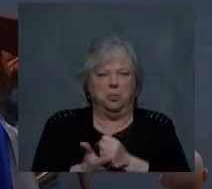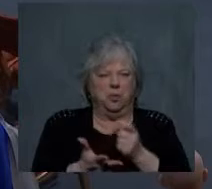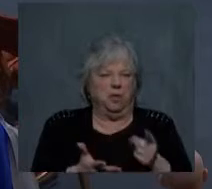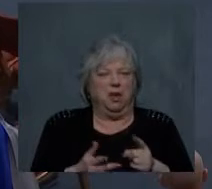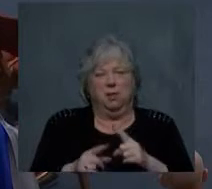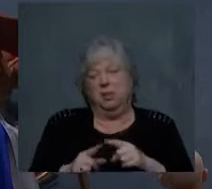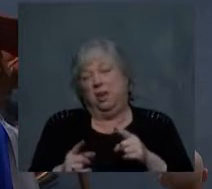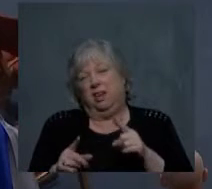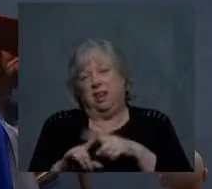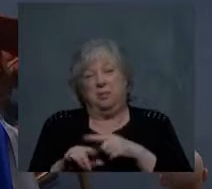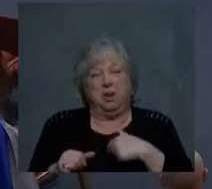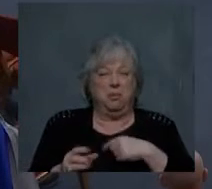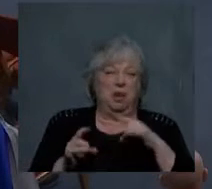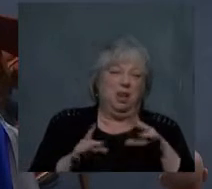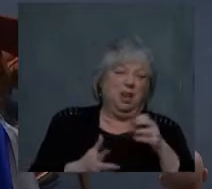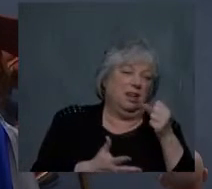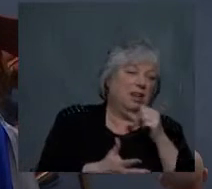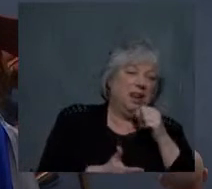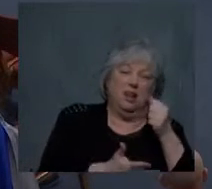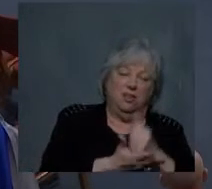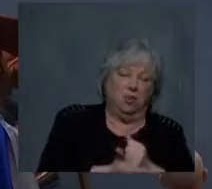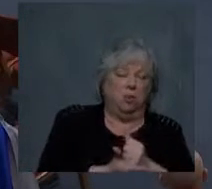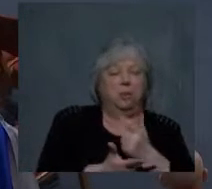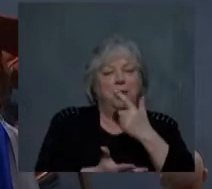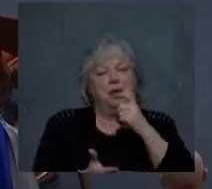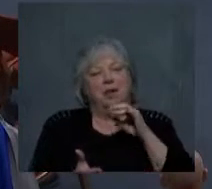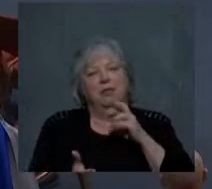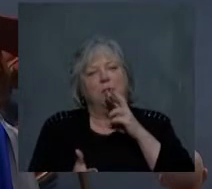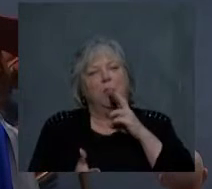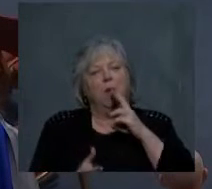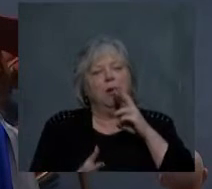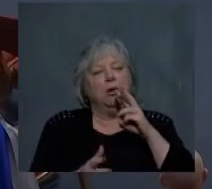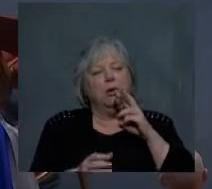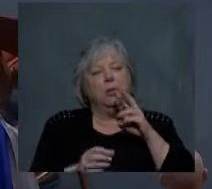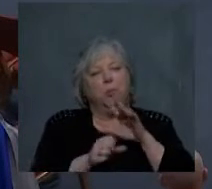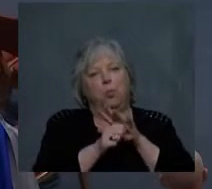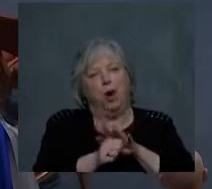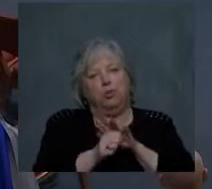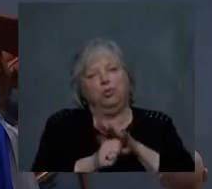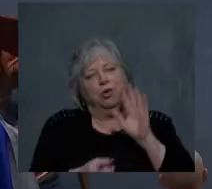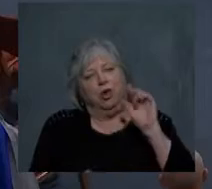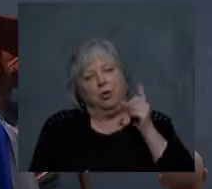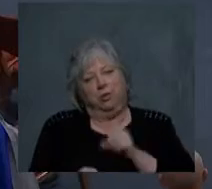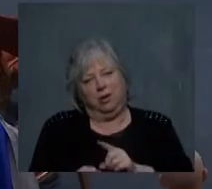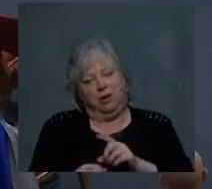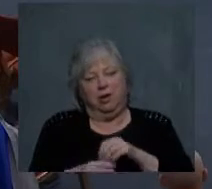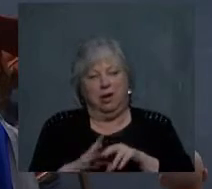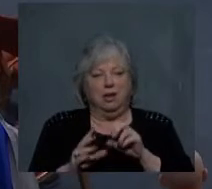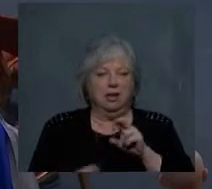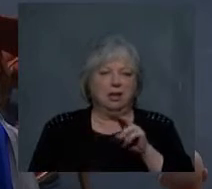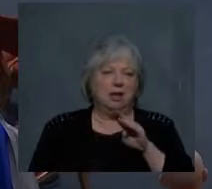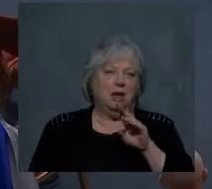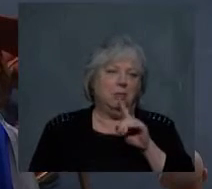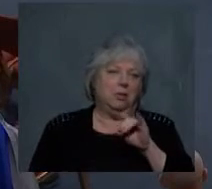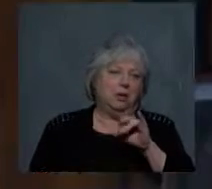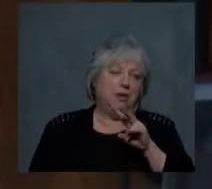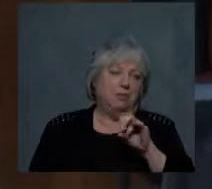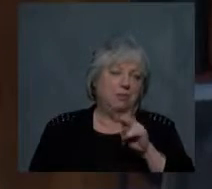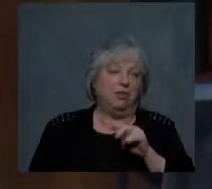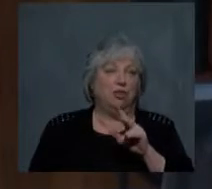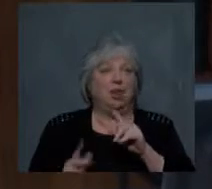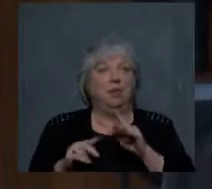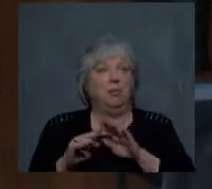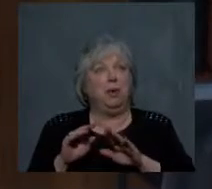hate not to, because if the water pressure goes down in the subdivision and these people above them don't